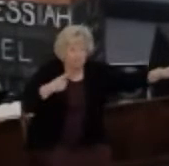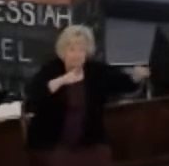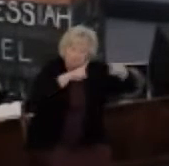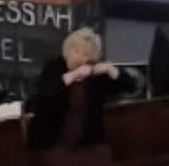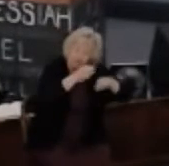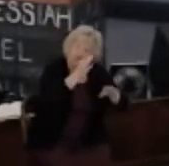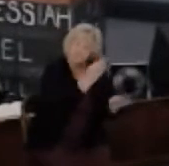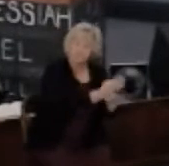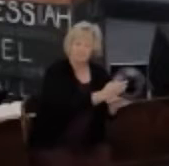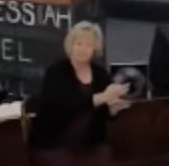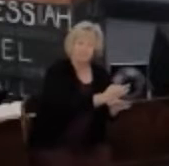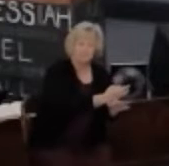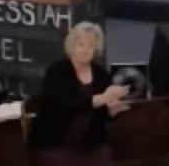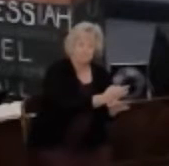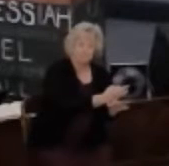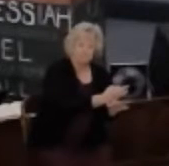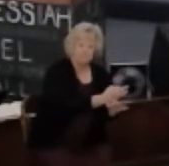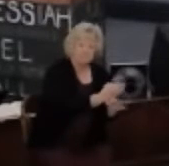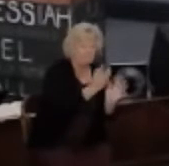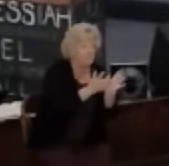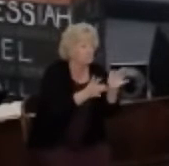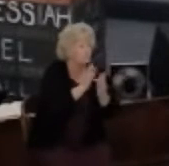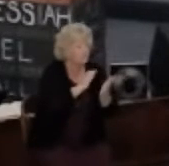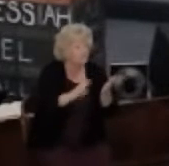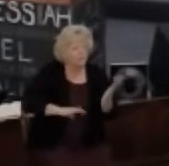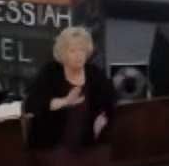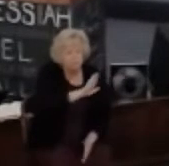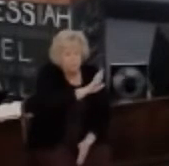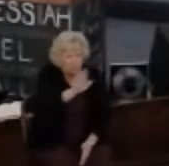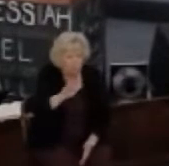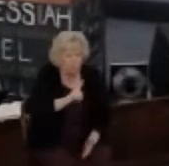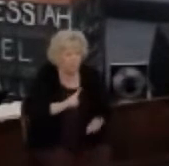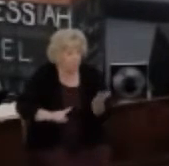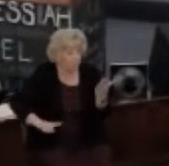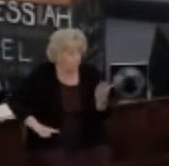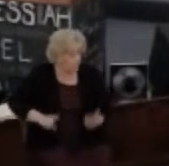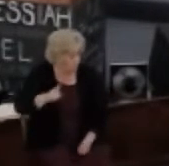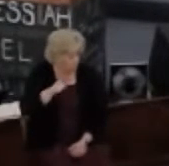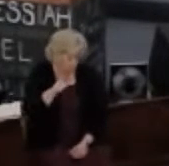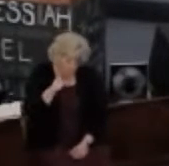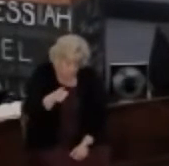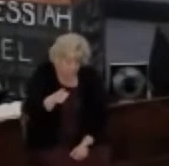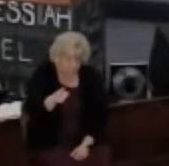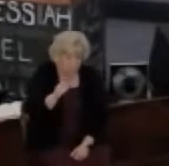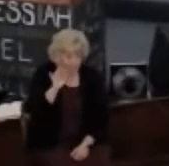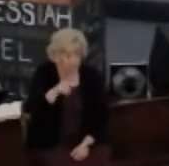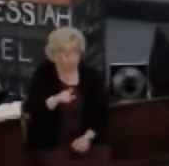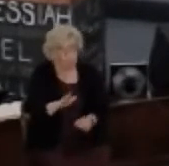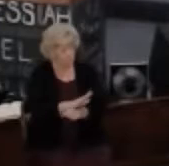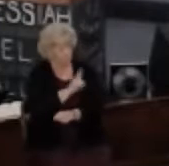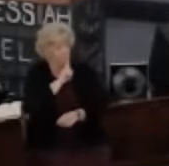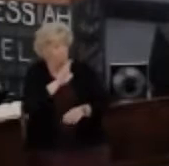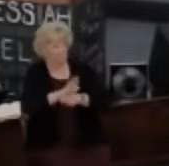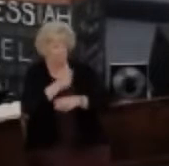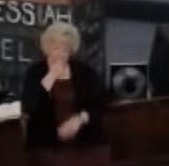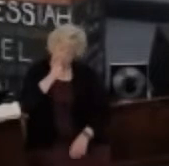Total commitment means that Jesus Christ is Lord of all. He is Lord,